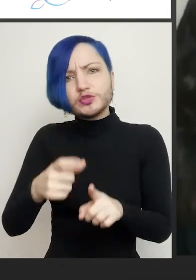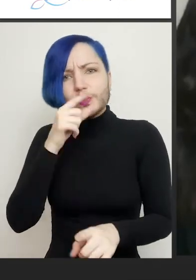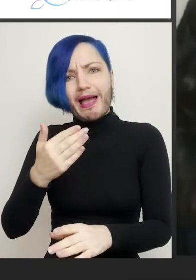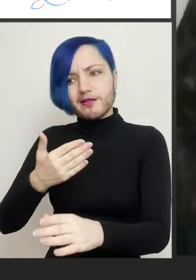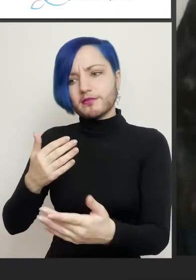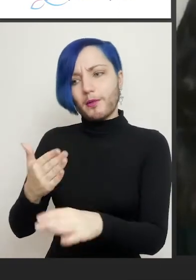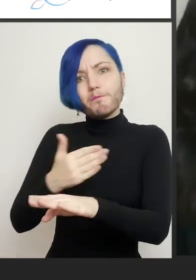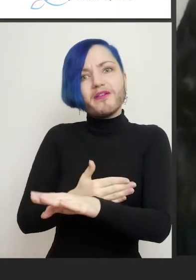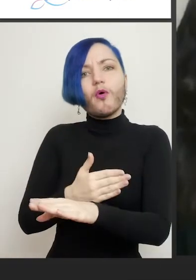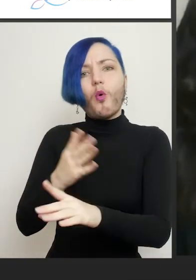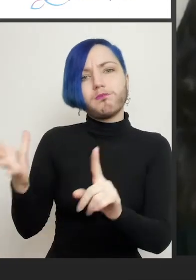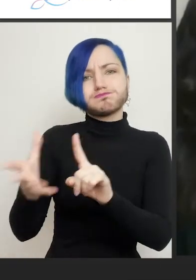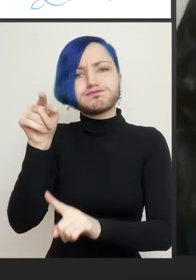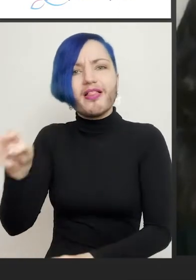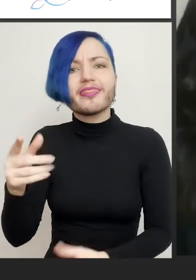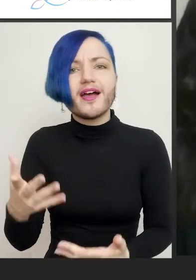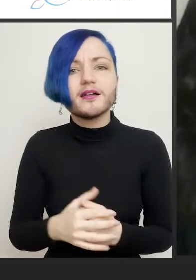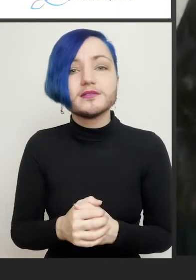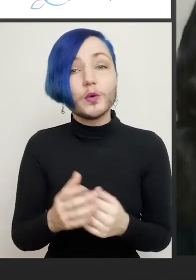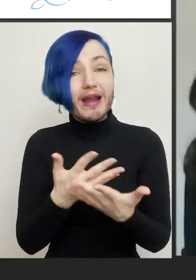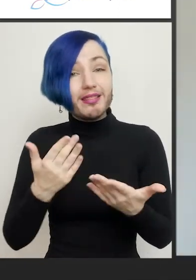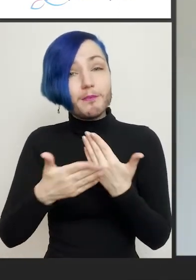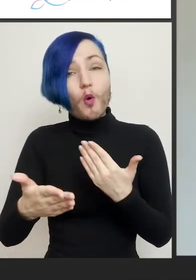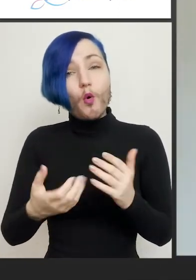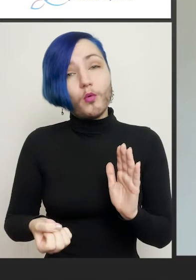you wanted to share with anyone watching today?